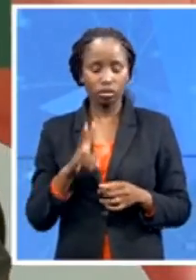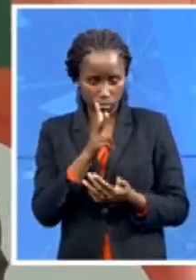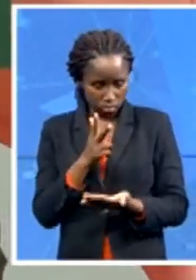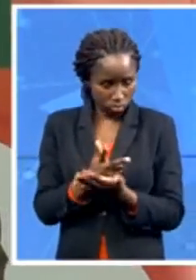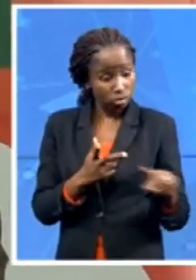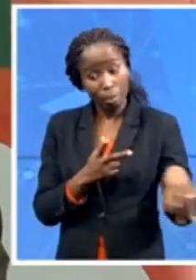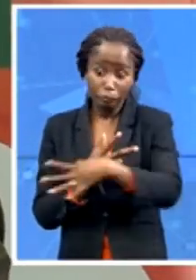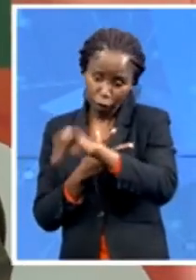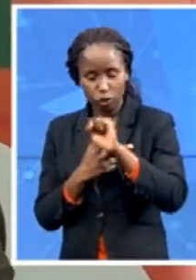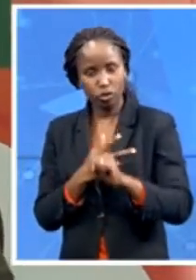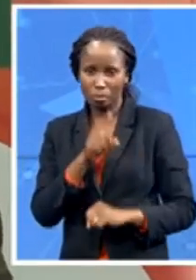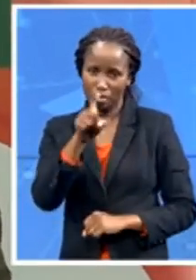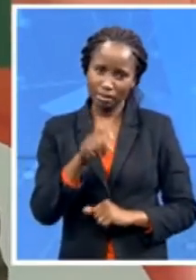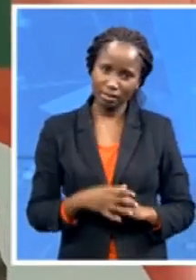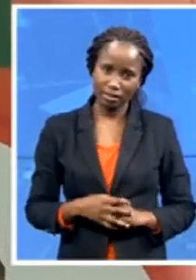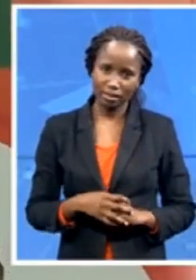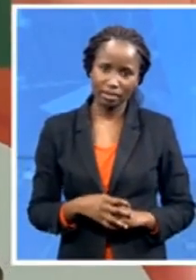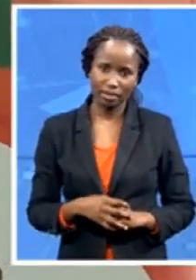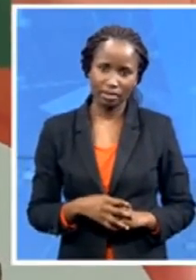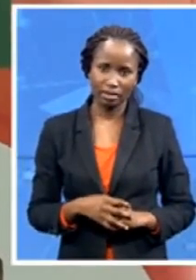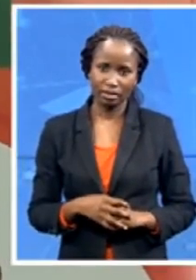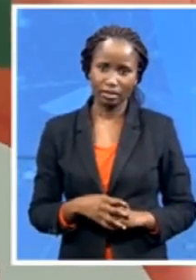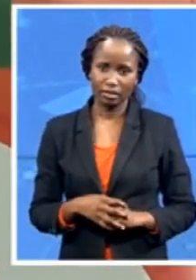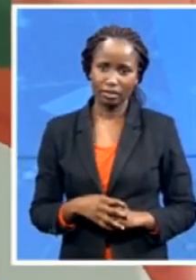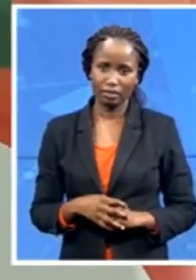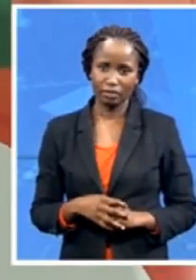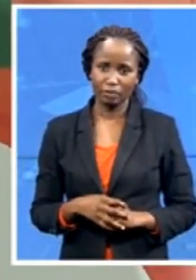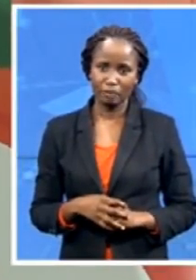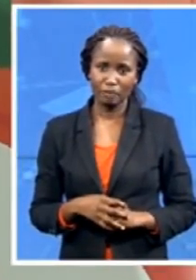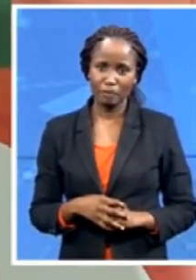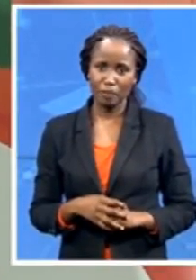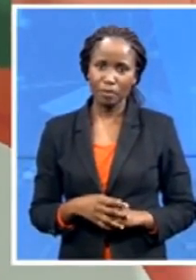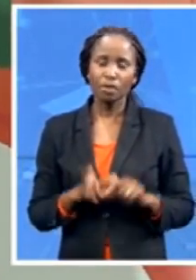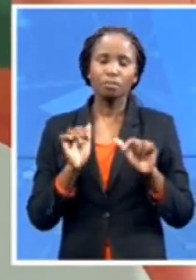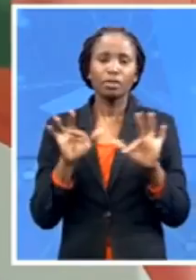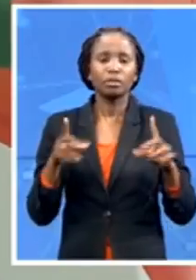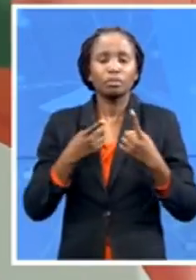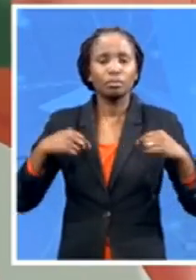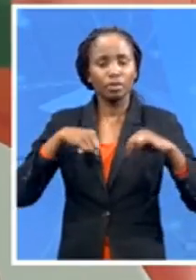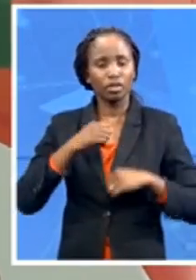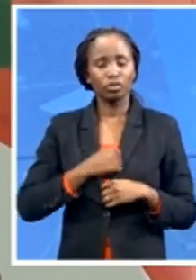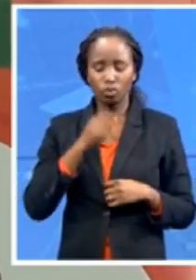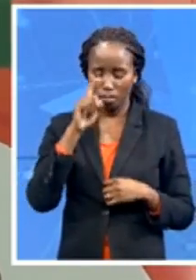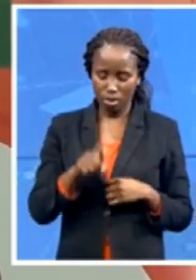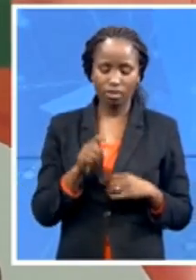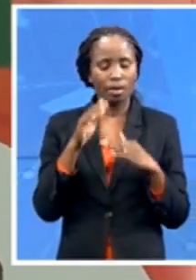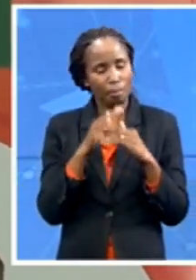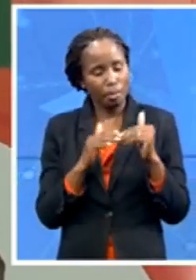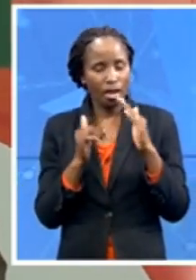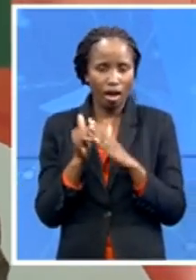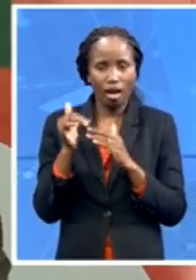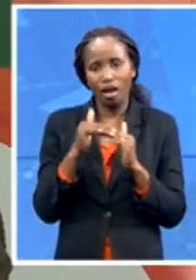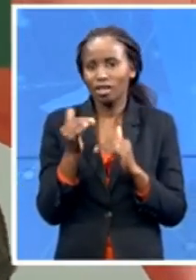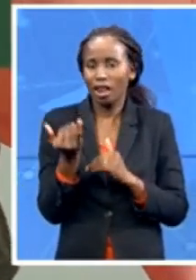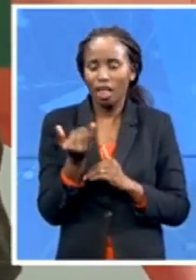Manbaguti, we have to build or inculcate a culture of ownership,